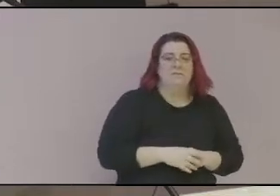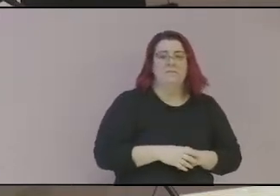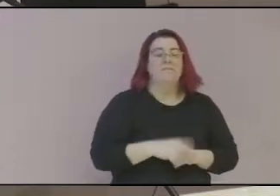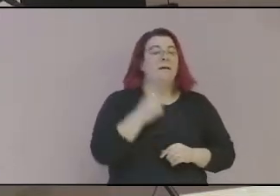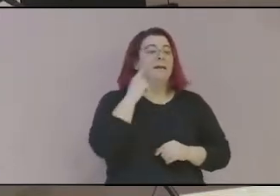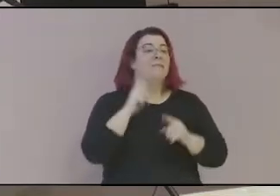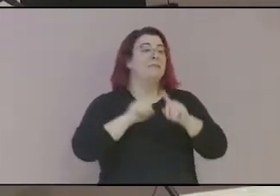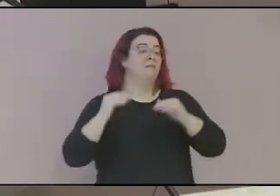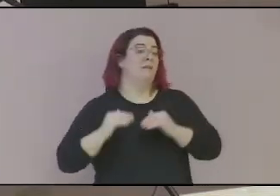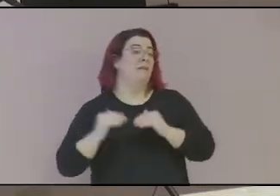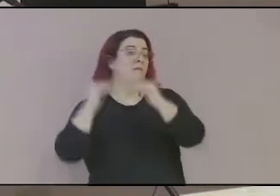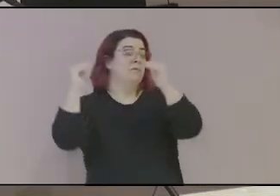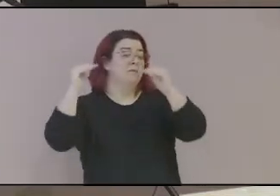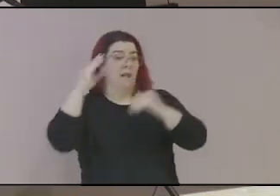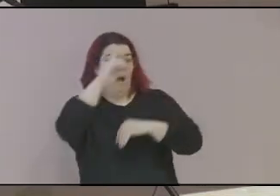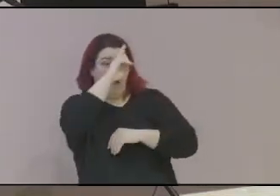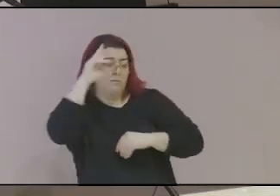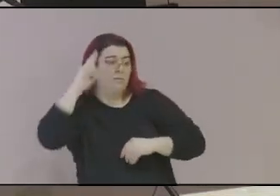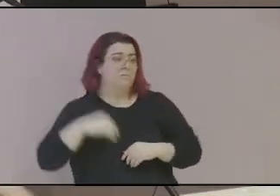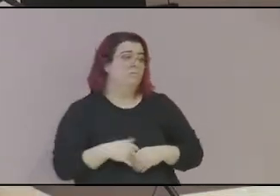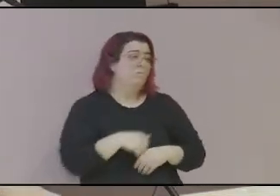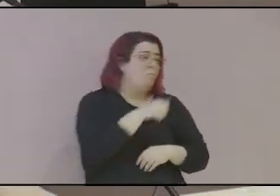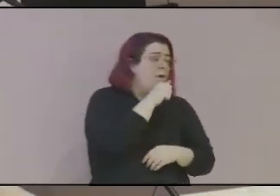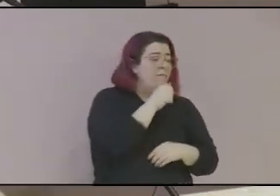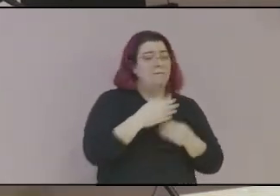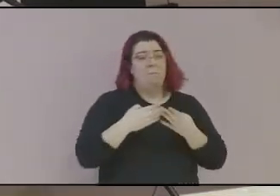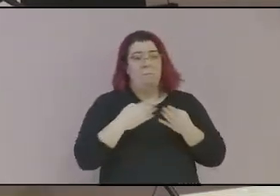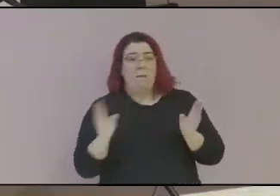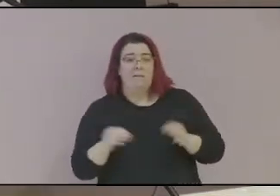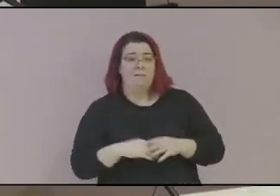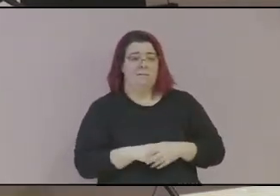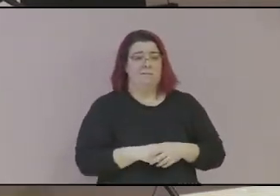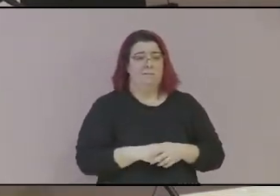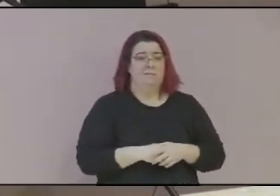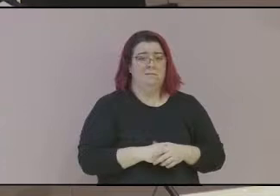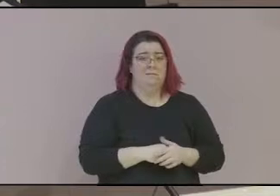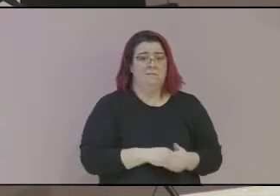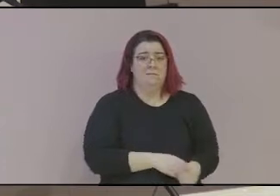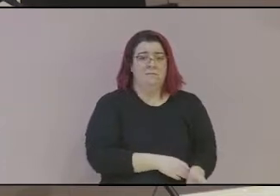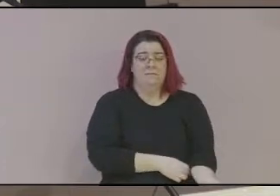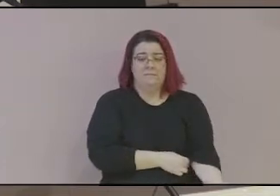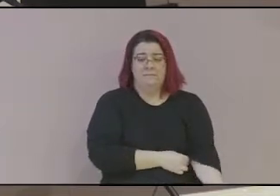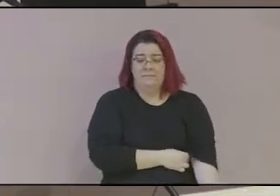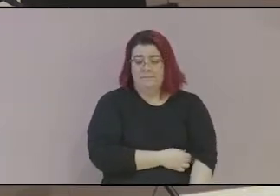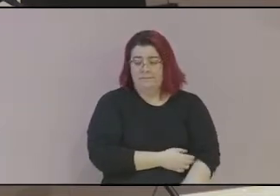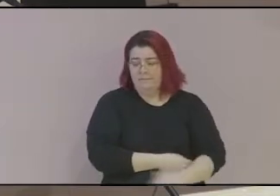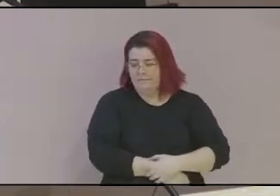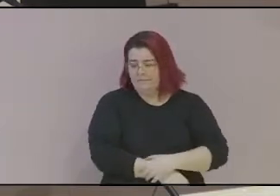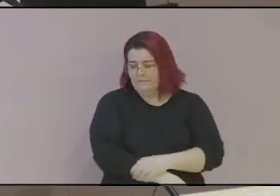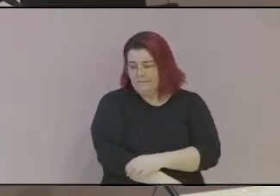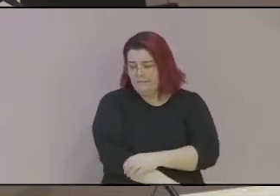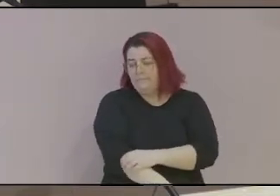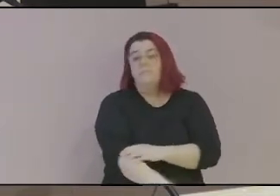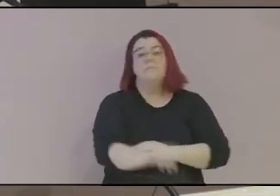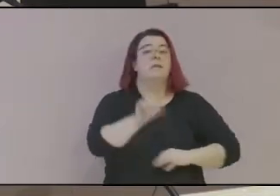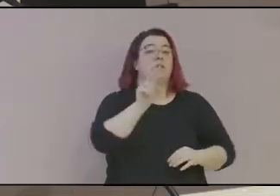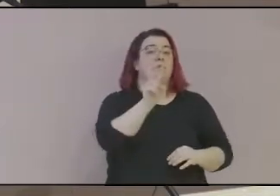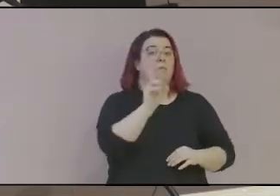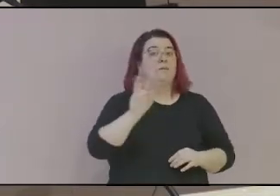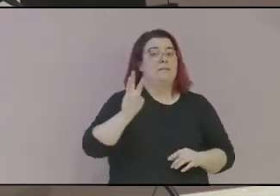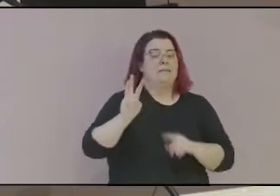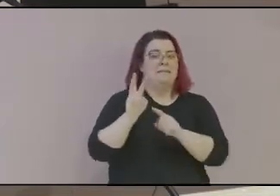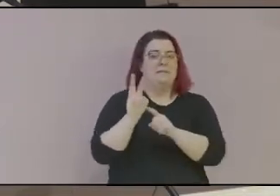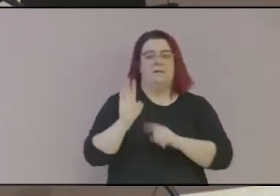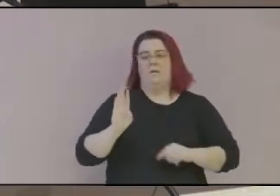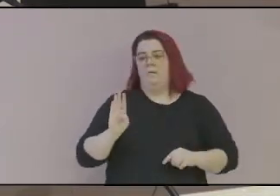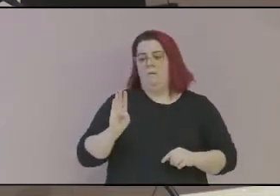and public, throughout the state. At the start of the meeting in 2006, Burkhead noted, and I'm naming him and the other